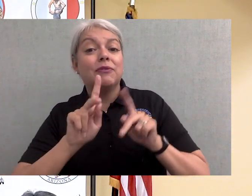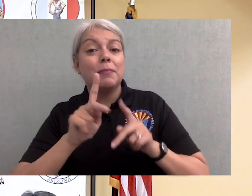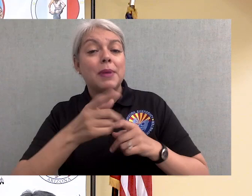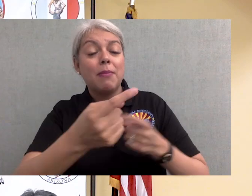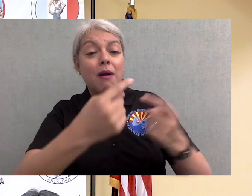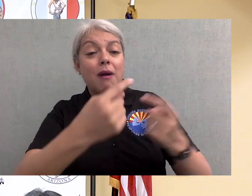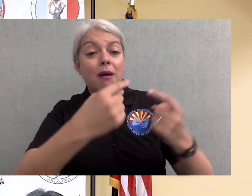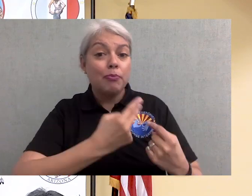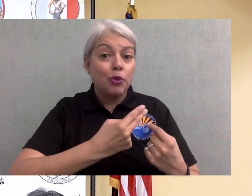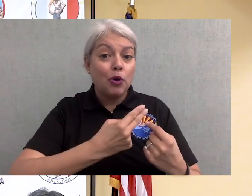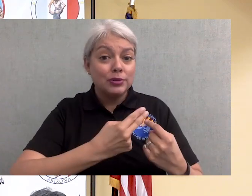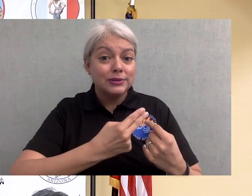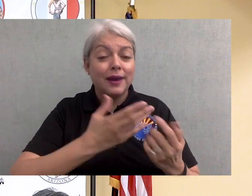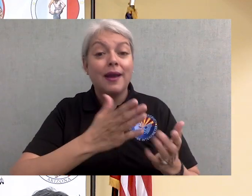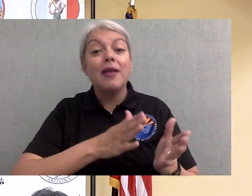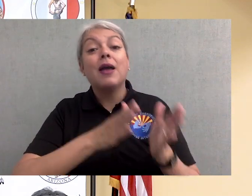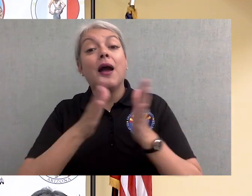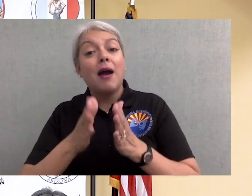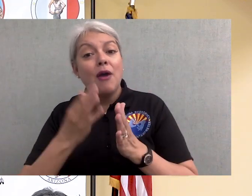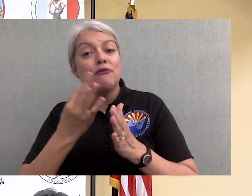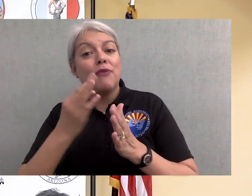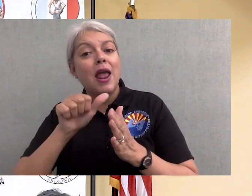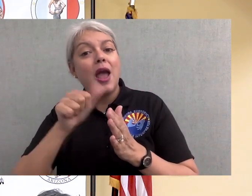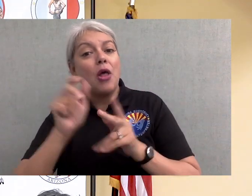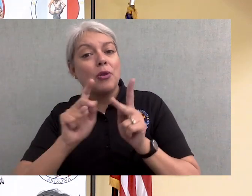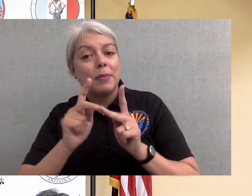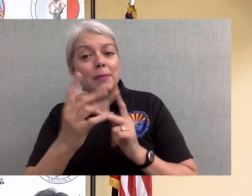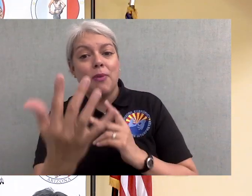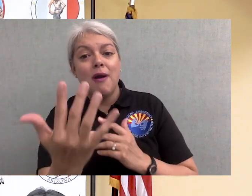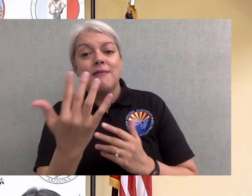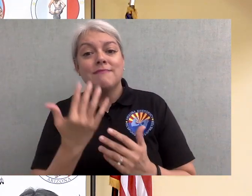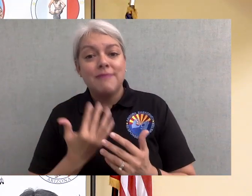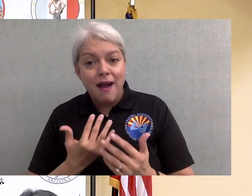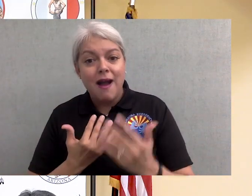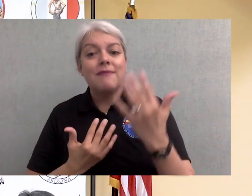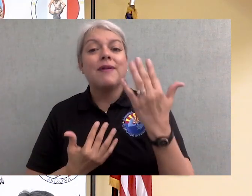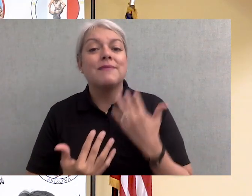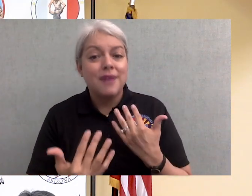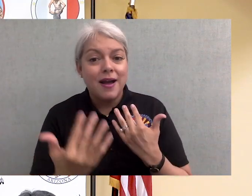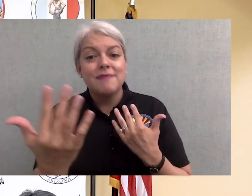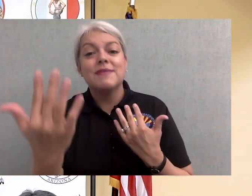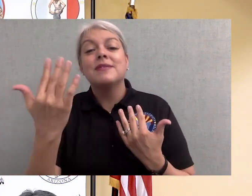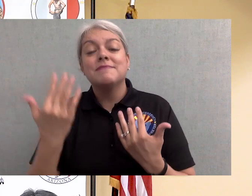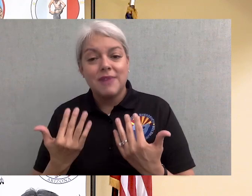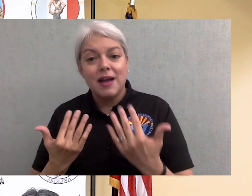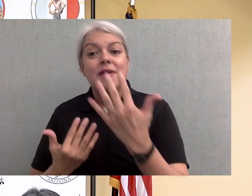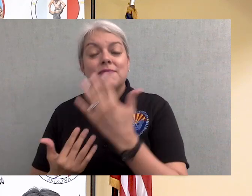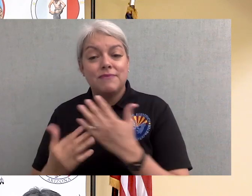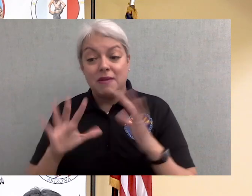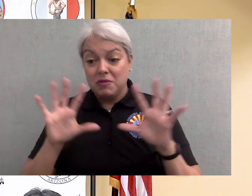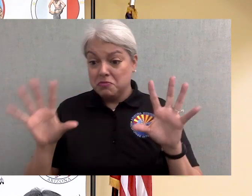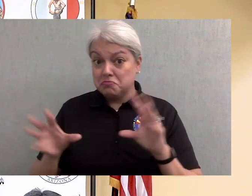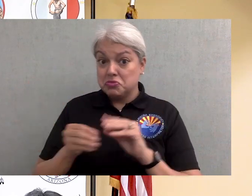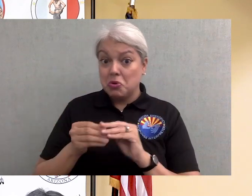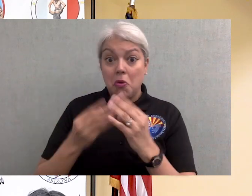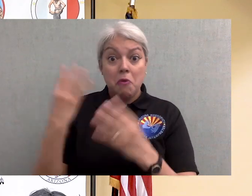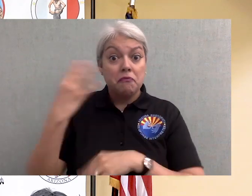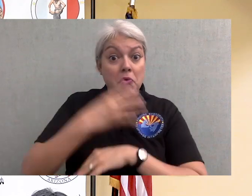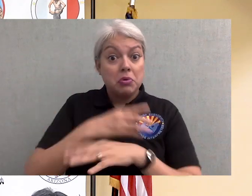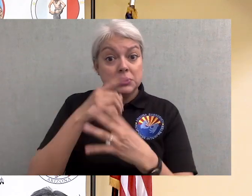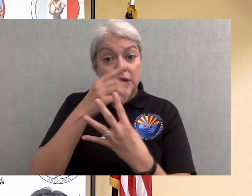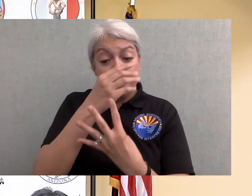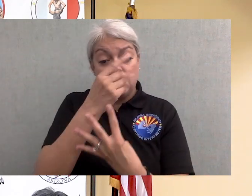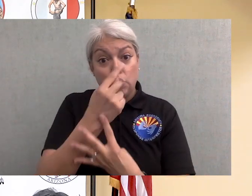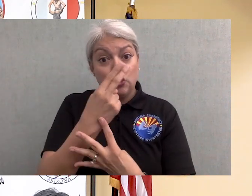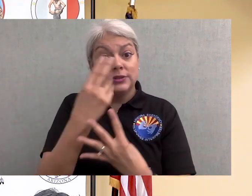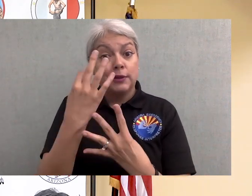days, if you do 5 people per event, that's 20 people that you can accommodate and still keep the numbers low. And